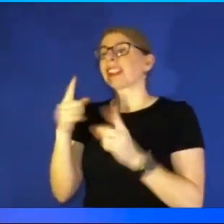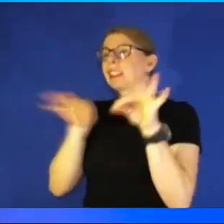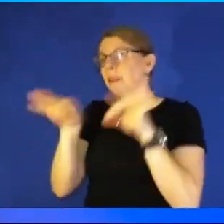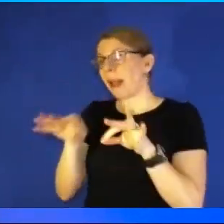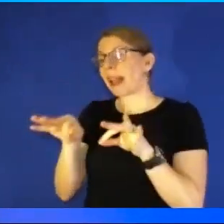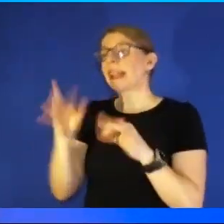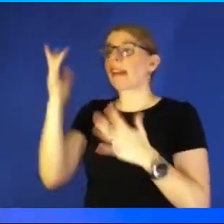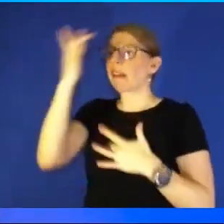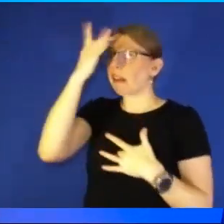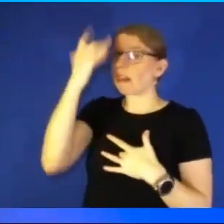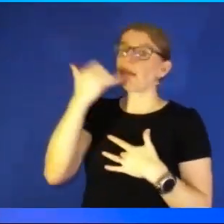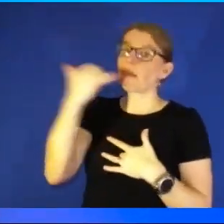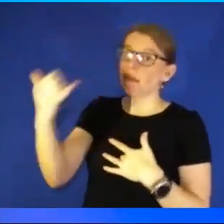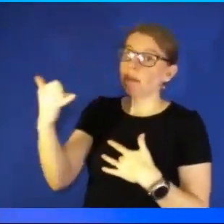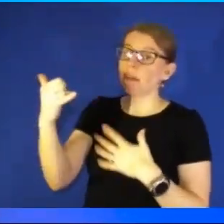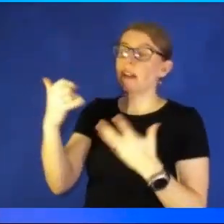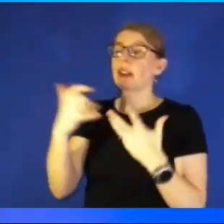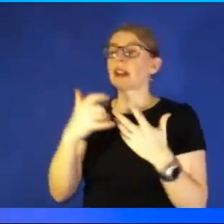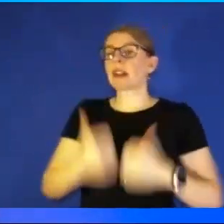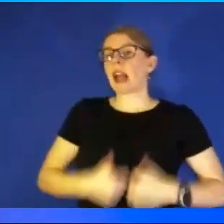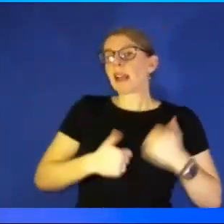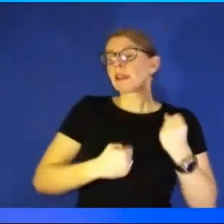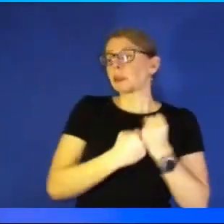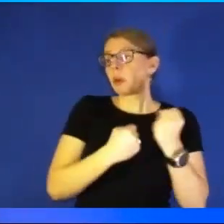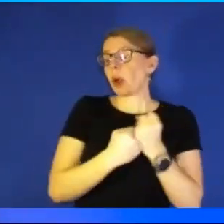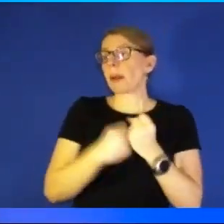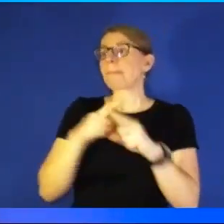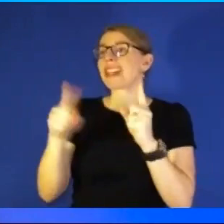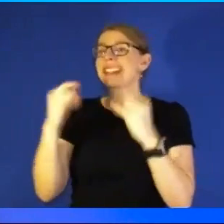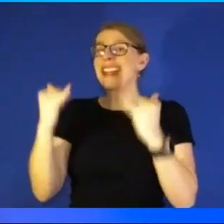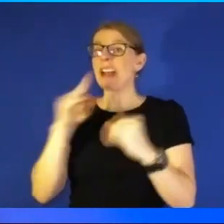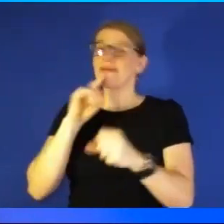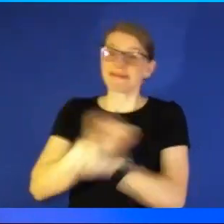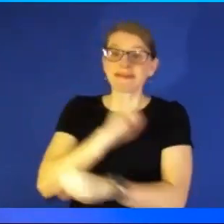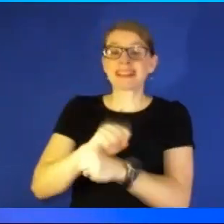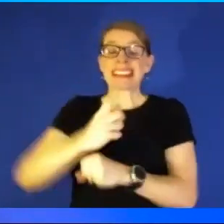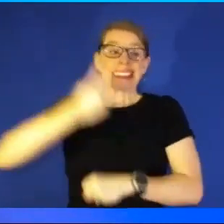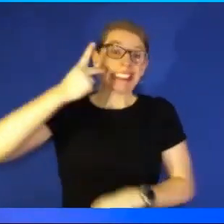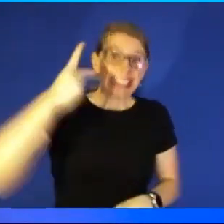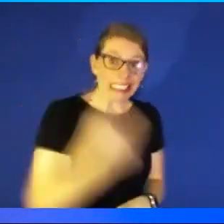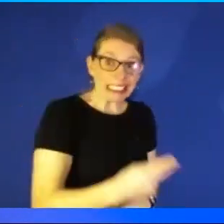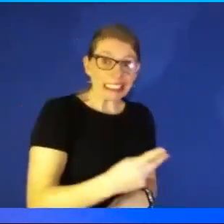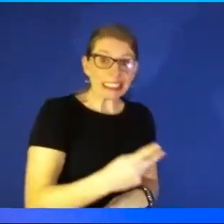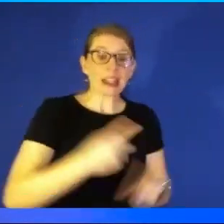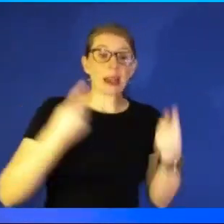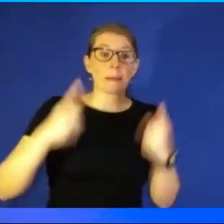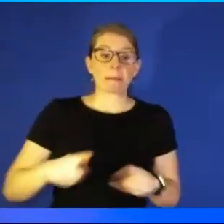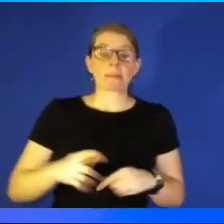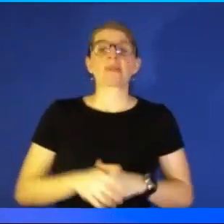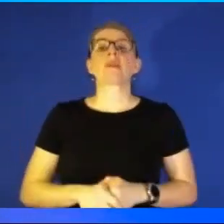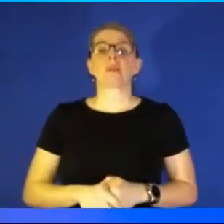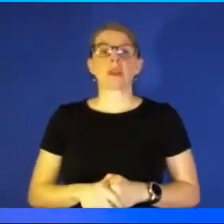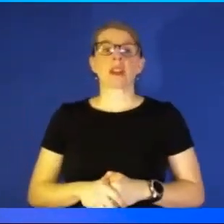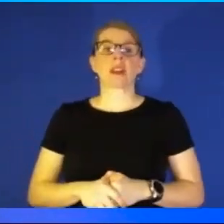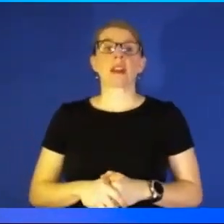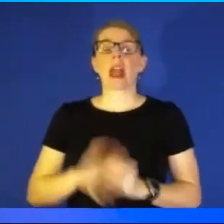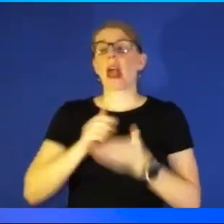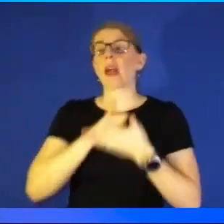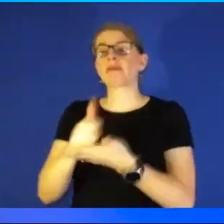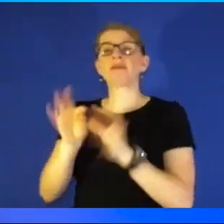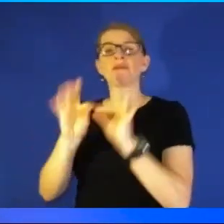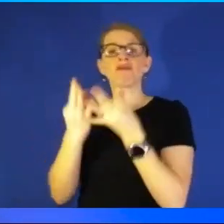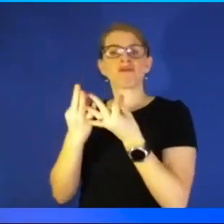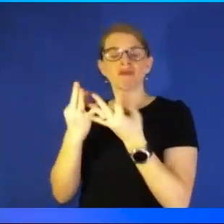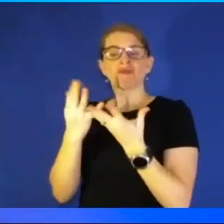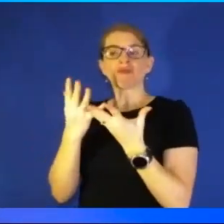it are two different things. And we want to make sure patients and families have all the information they need to make the best decisions they could. And really being creative and